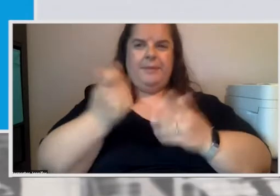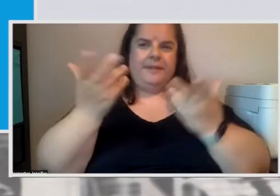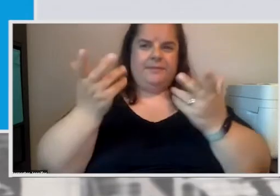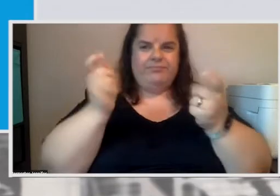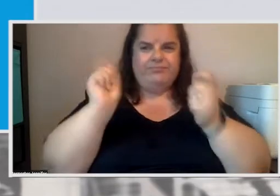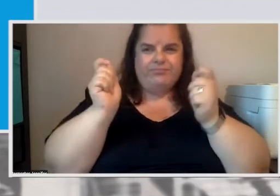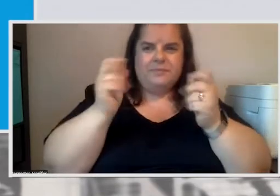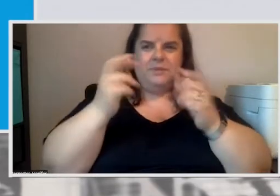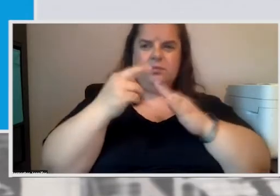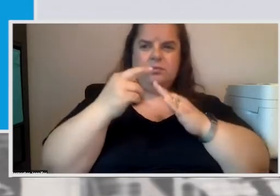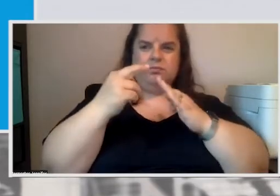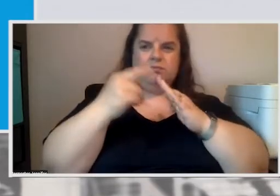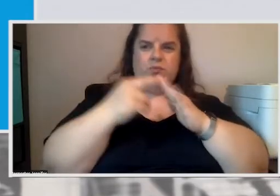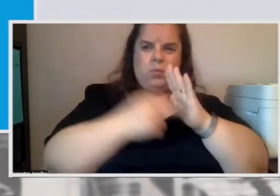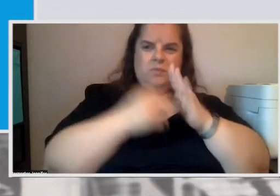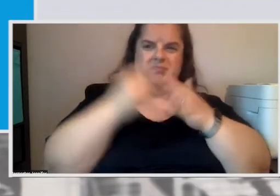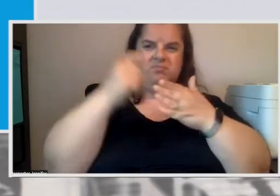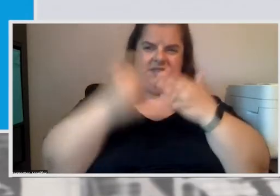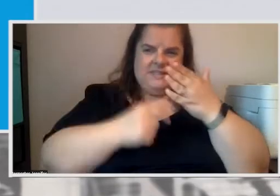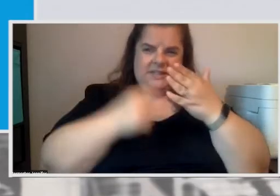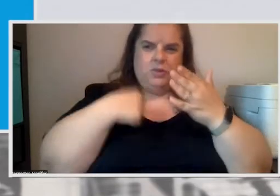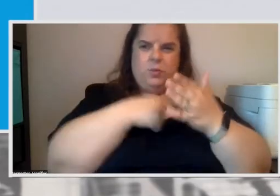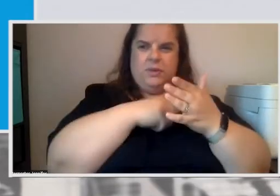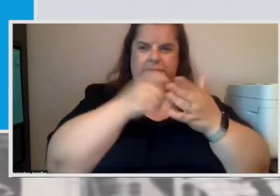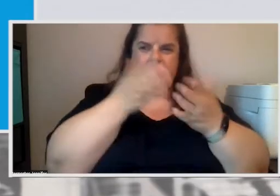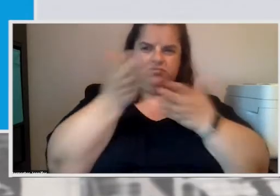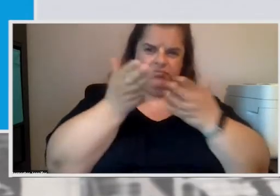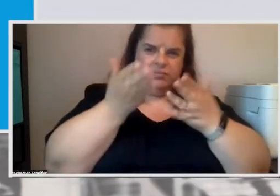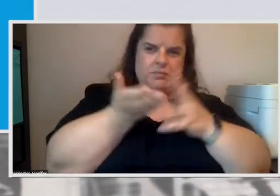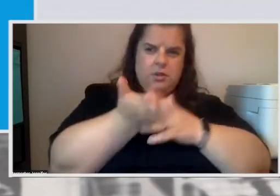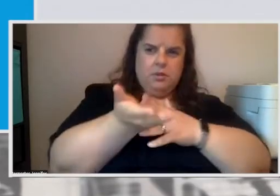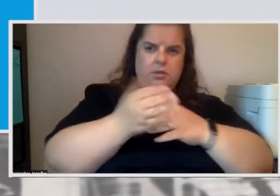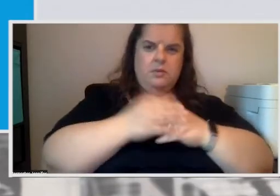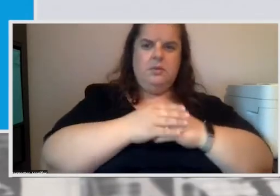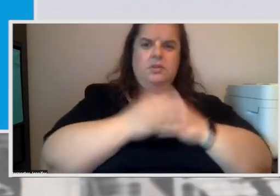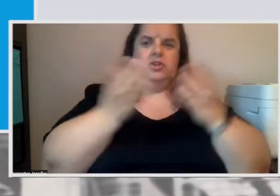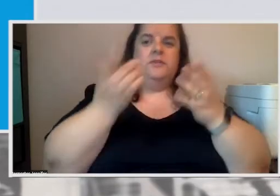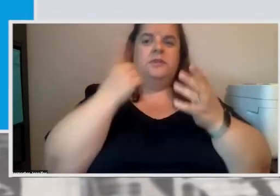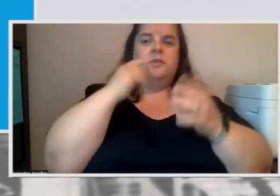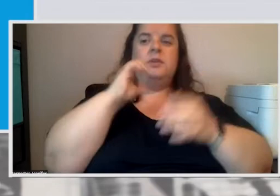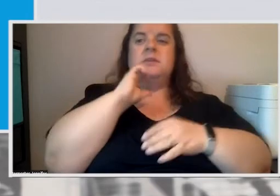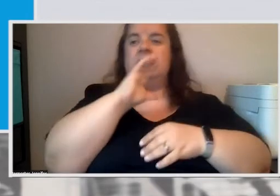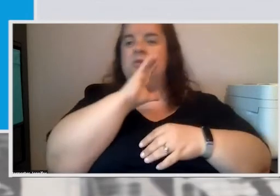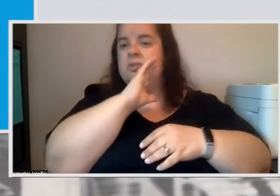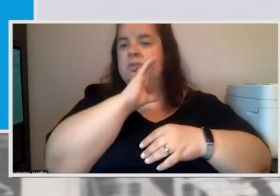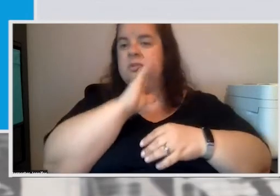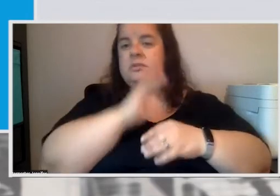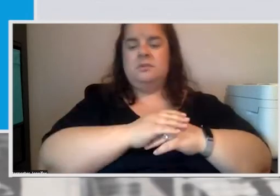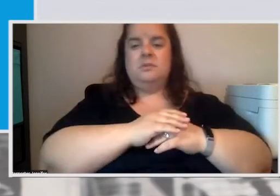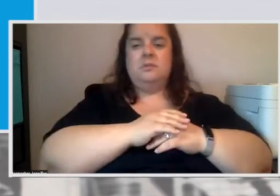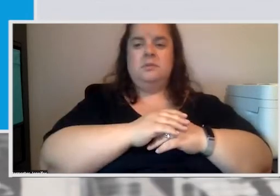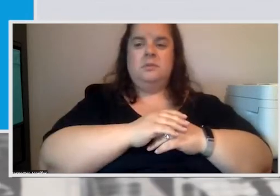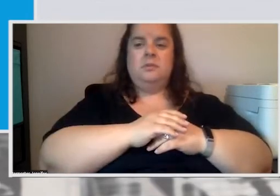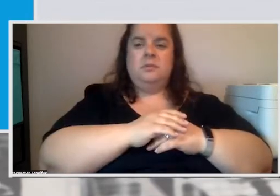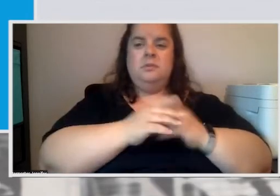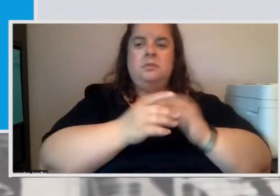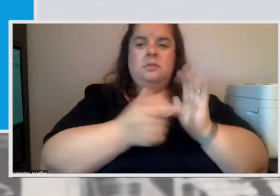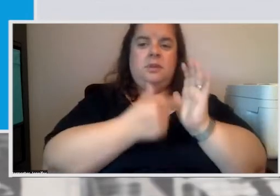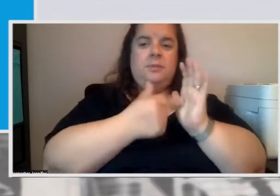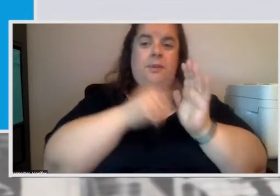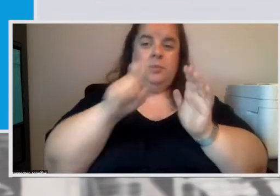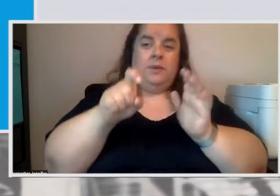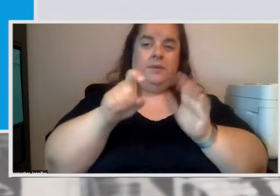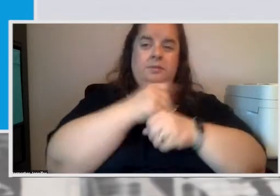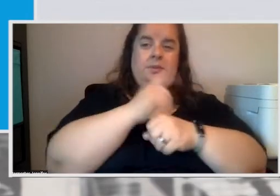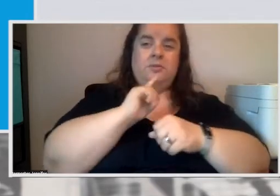categories that we have to kind of work through. Like services for senior citizens, oftentimes we have to make sure that